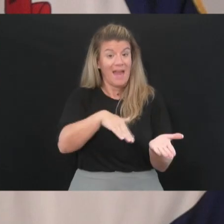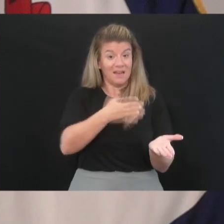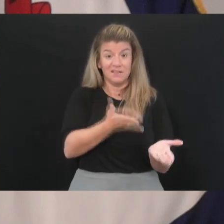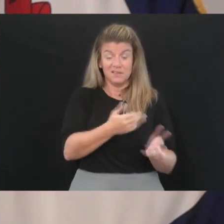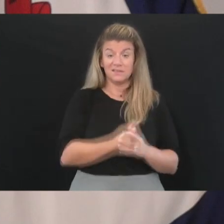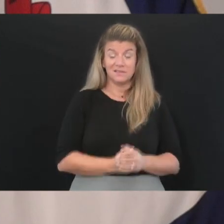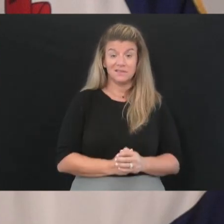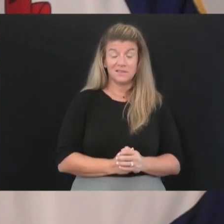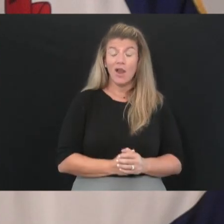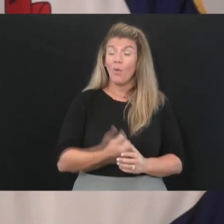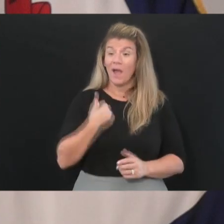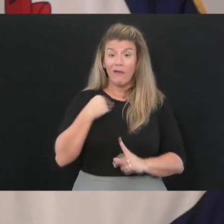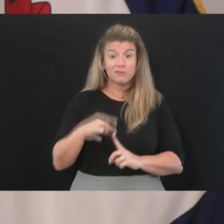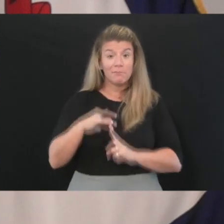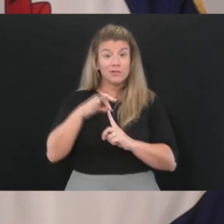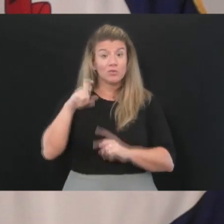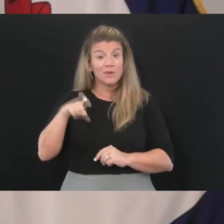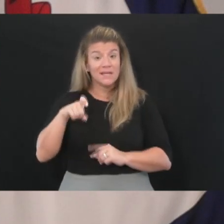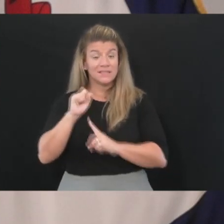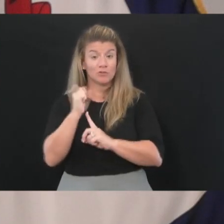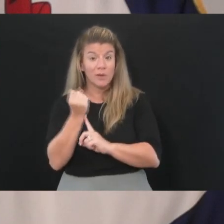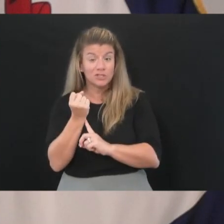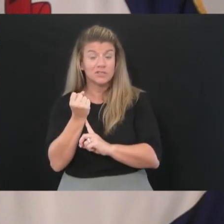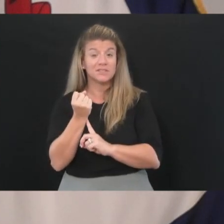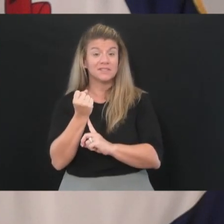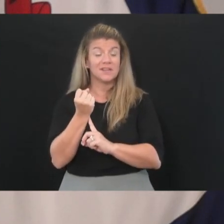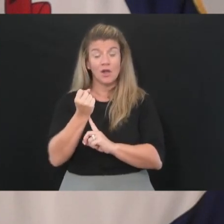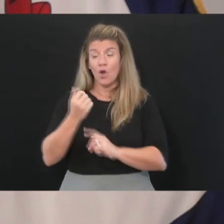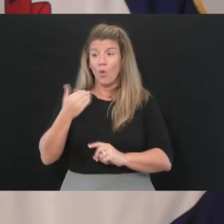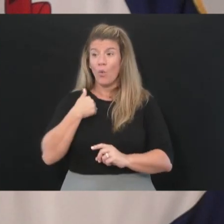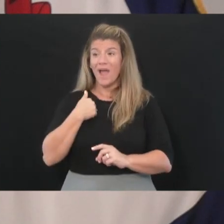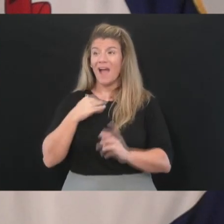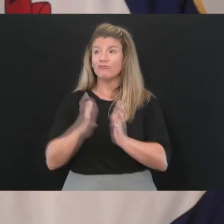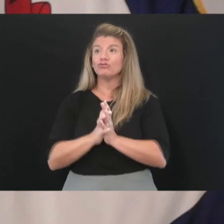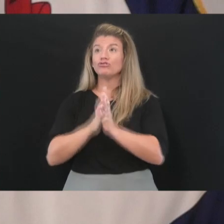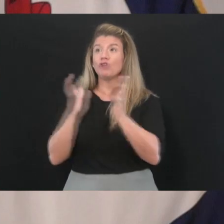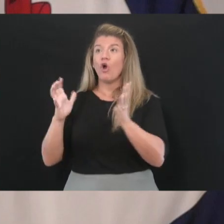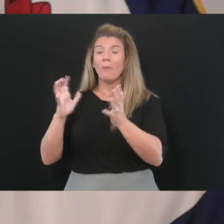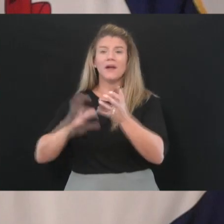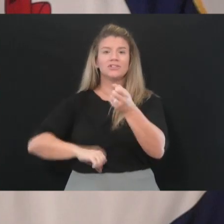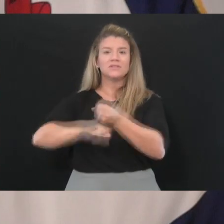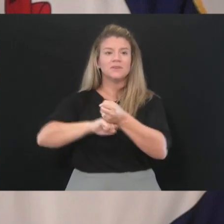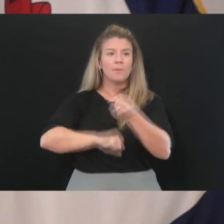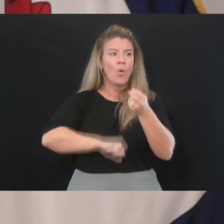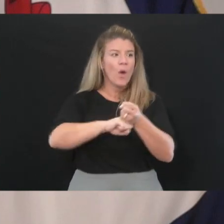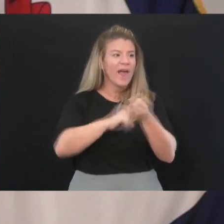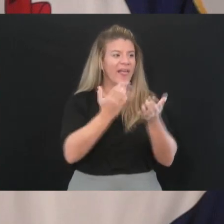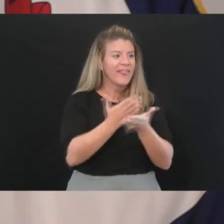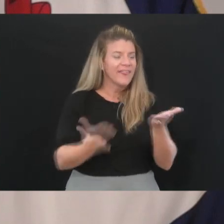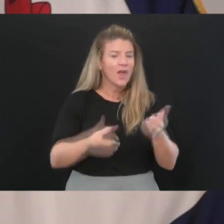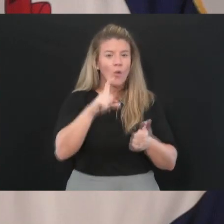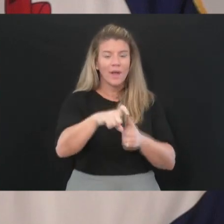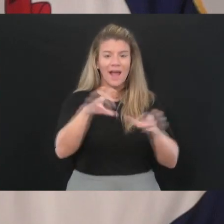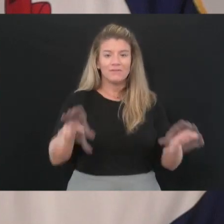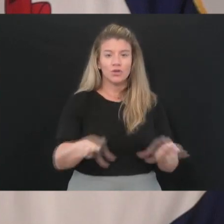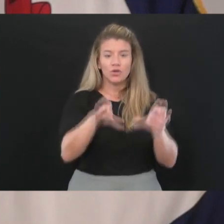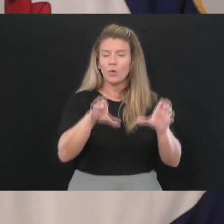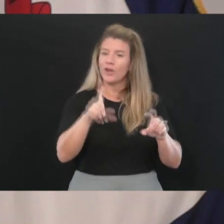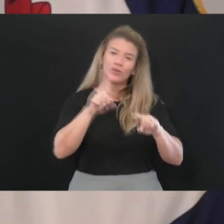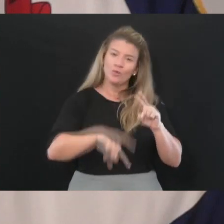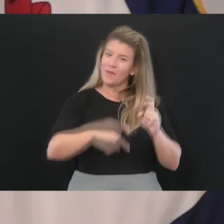of special needs situations and everything. We have so much support stuff that needs to be done that we can't forget that